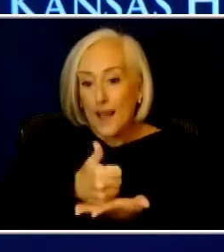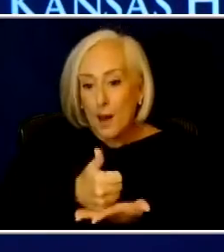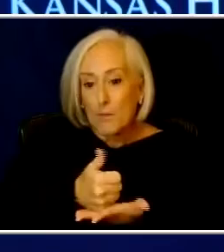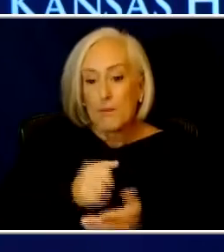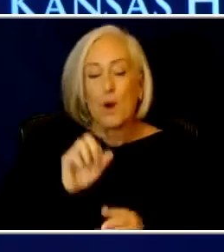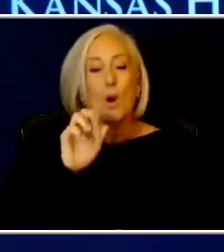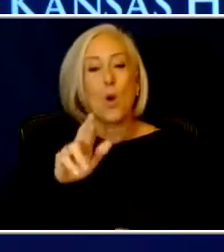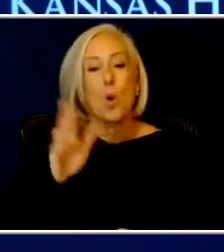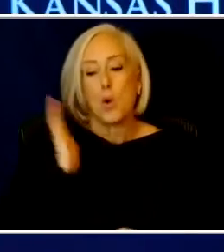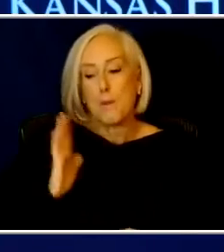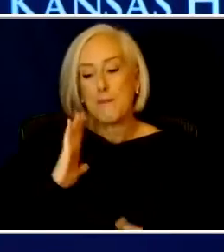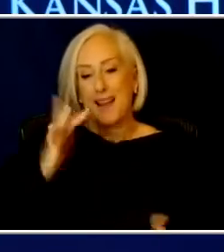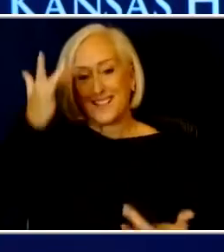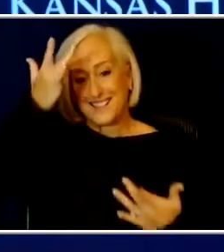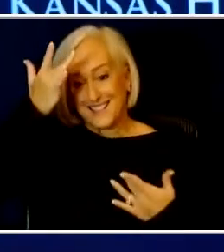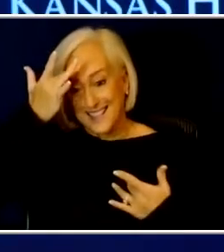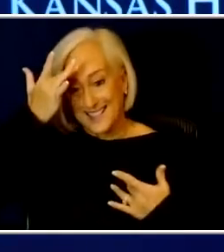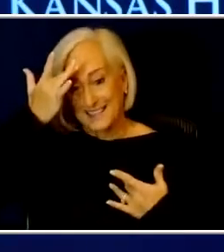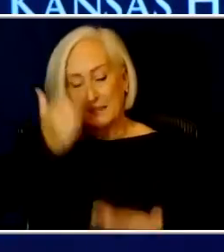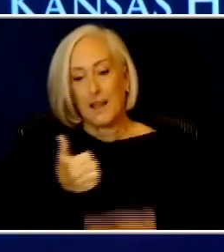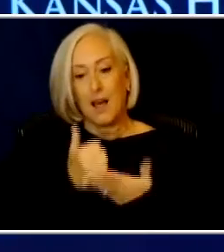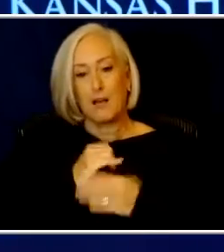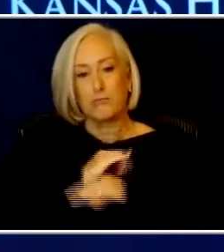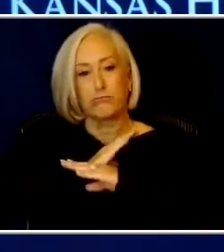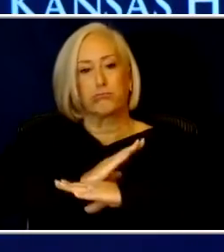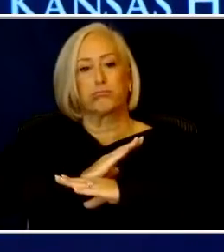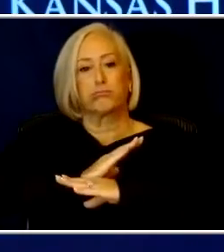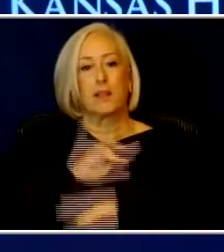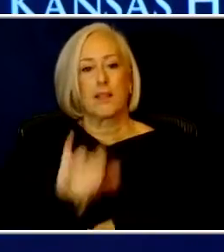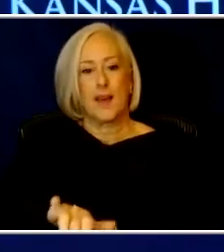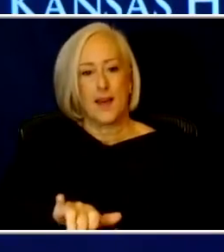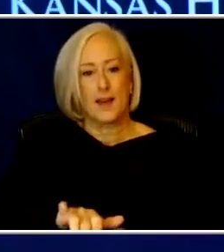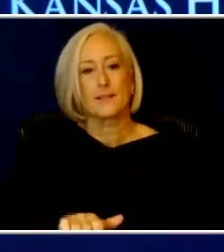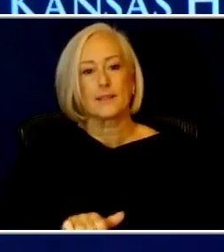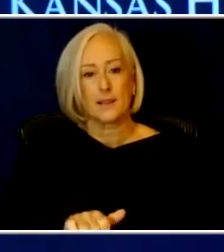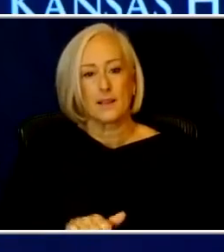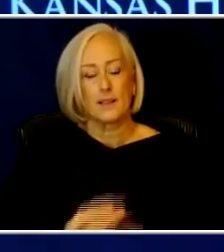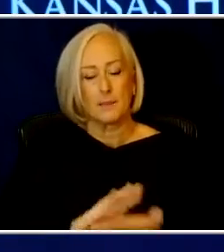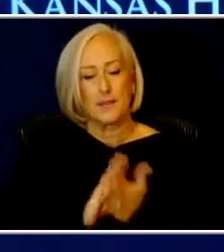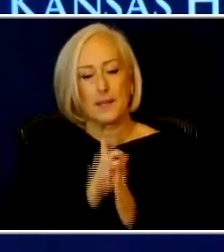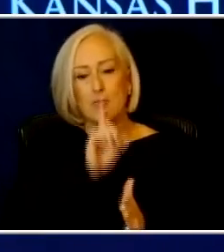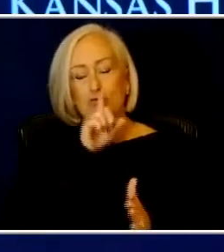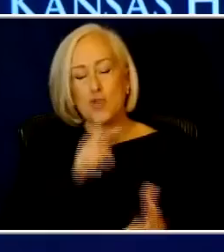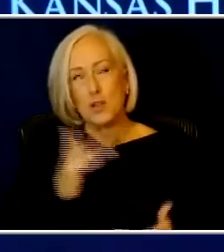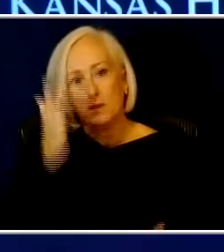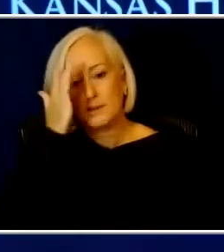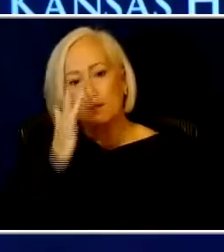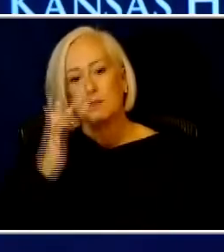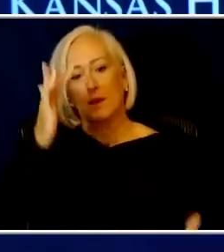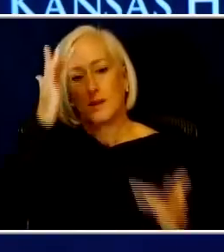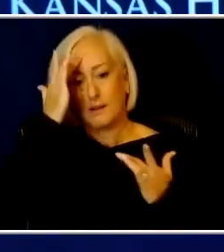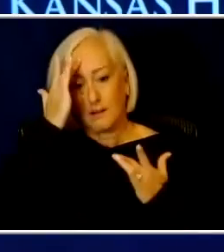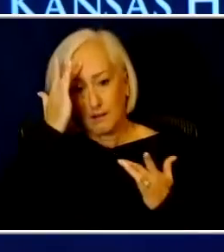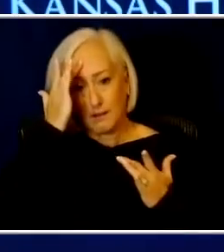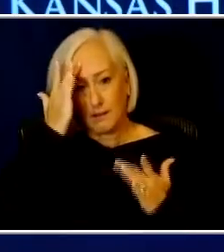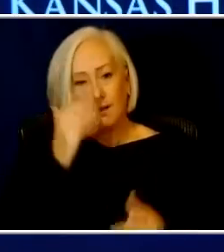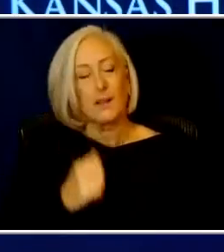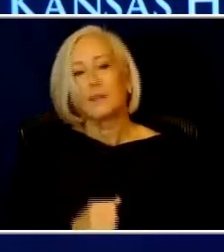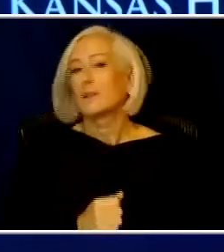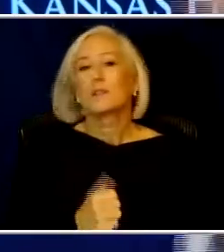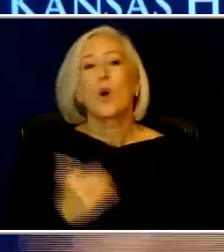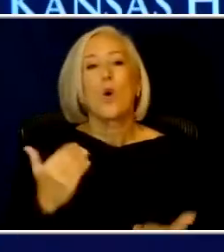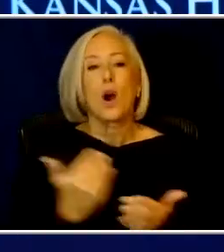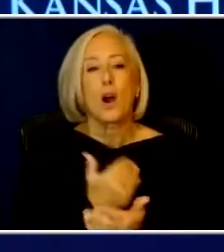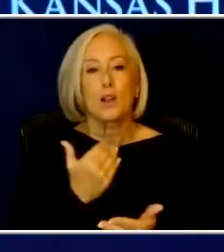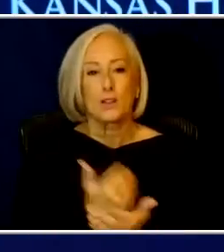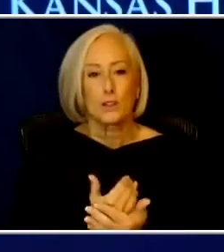preventing that from becoming, having us get really sick. So in other words, instead of a single new Greek letter variant, a group